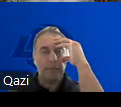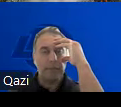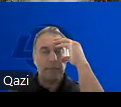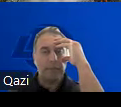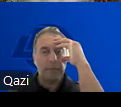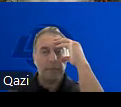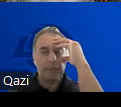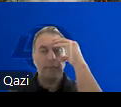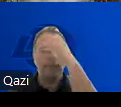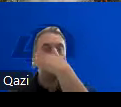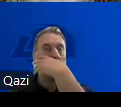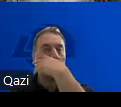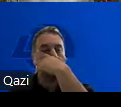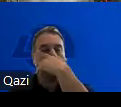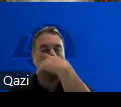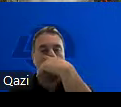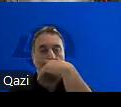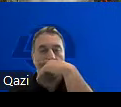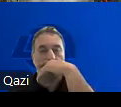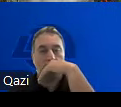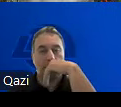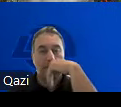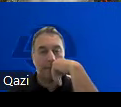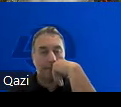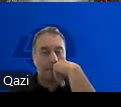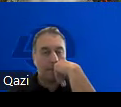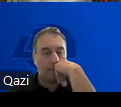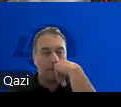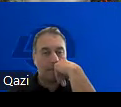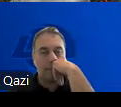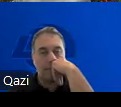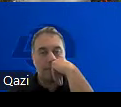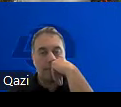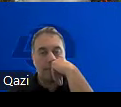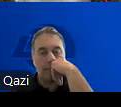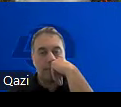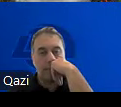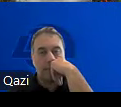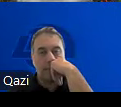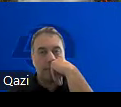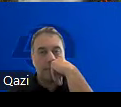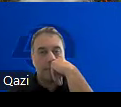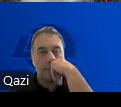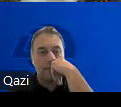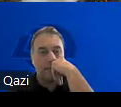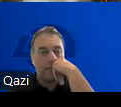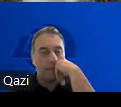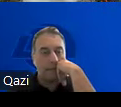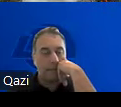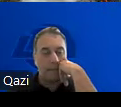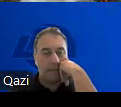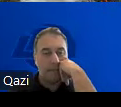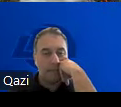but trains healthcare providers on how to deliver this screening so that our patients, our members, get what they